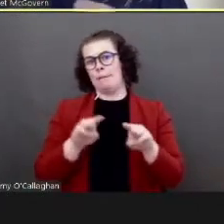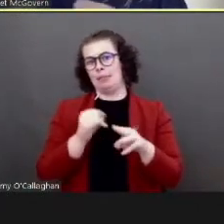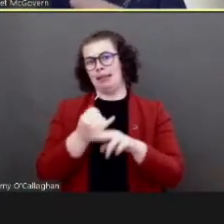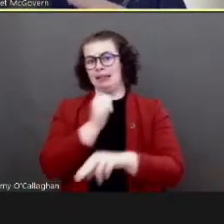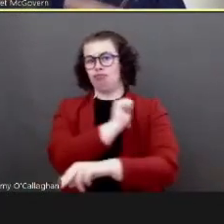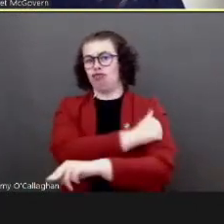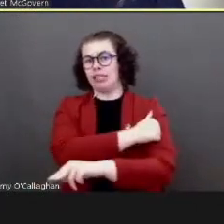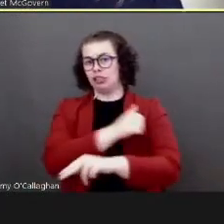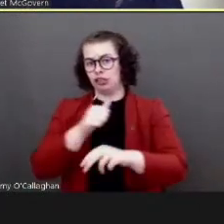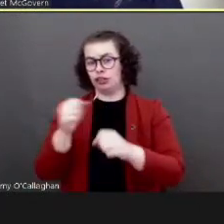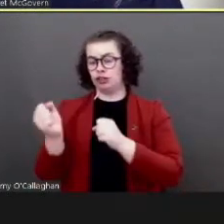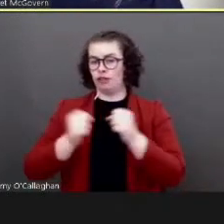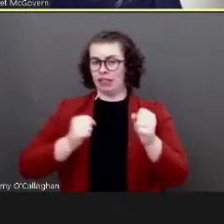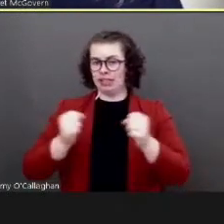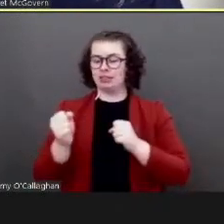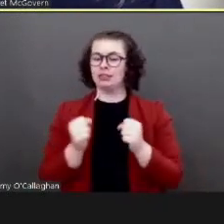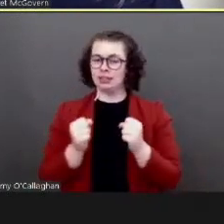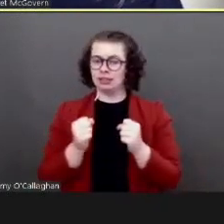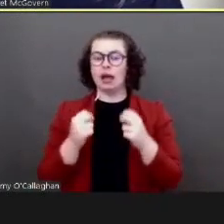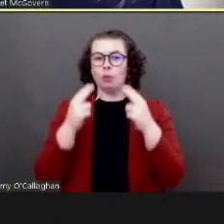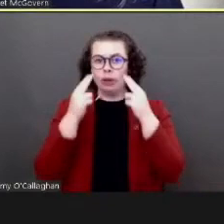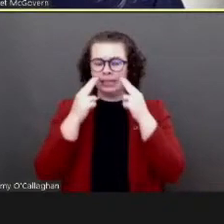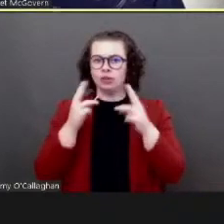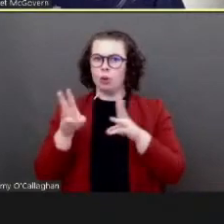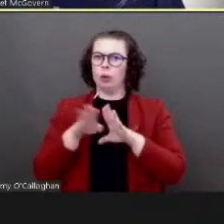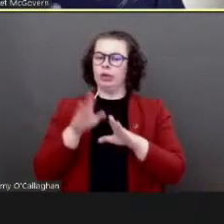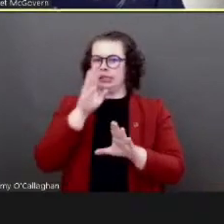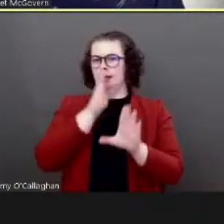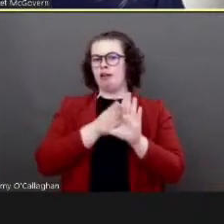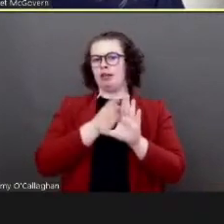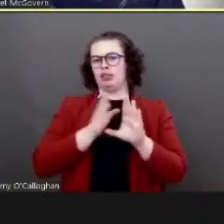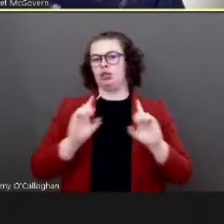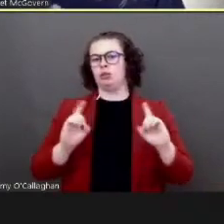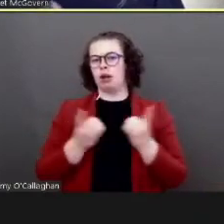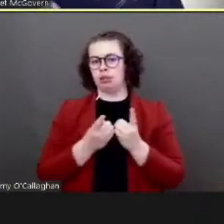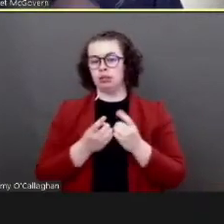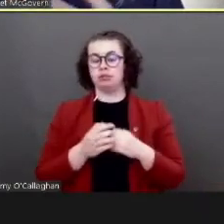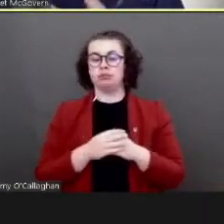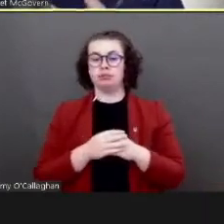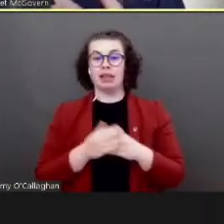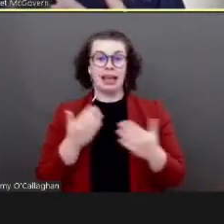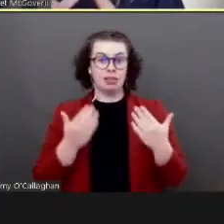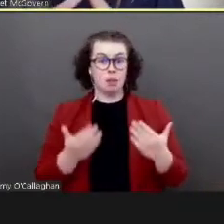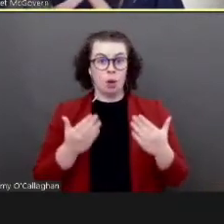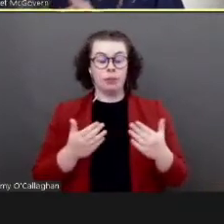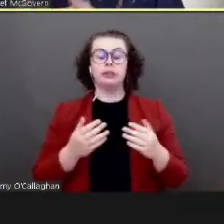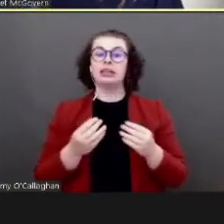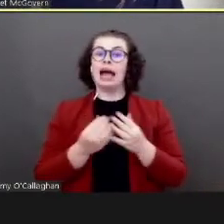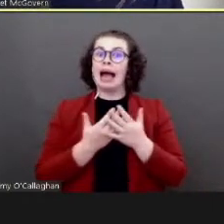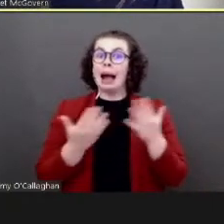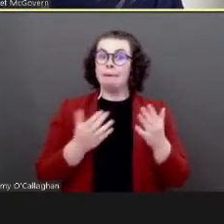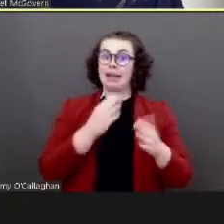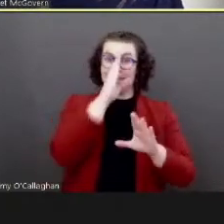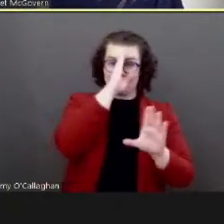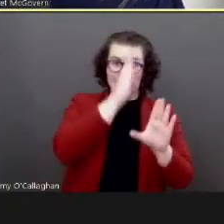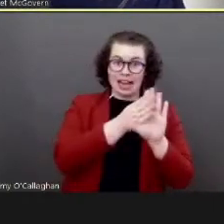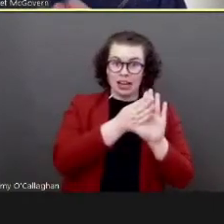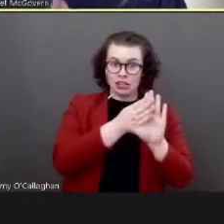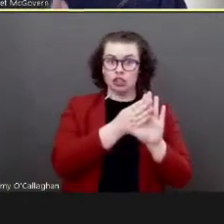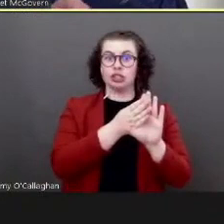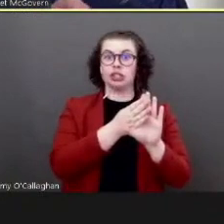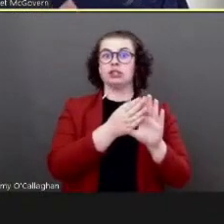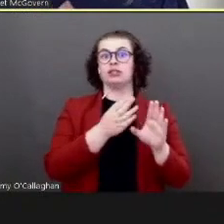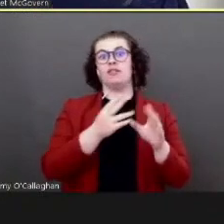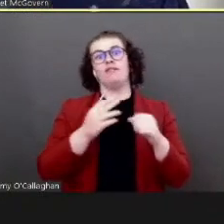within the reach and grasp of the psychology service. As it stands, the ratio of psychologists to people in custody at the moment